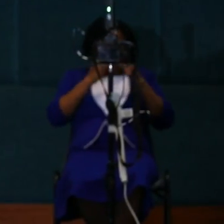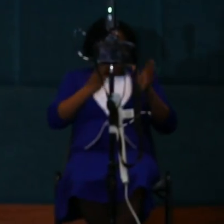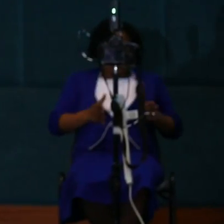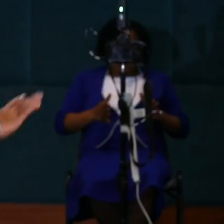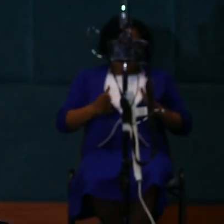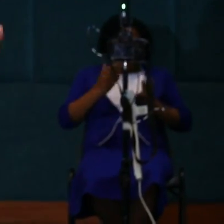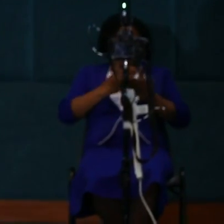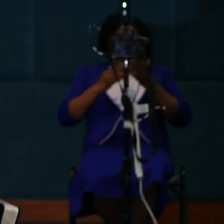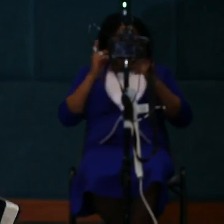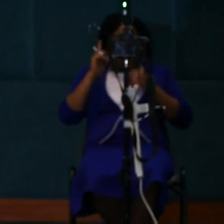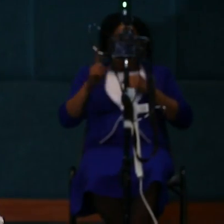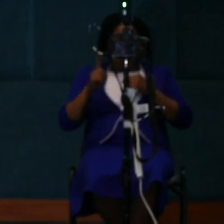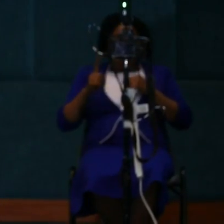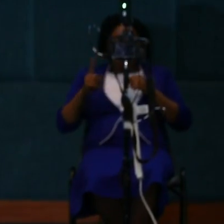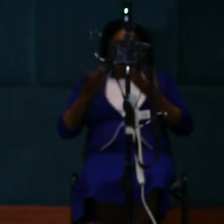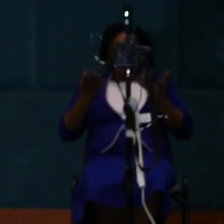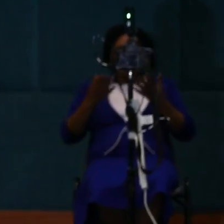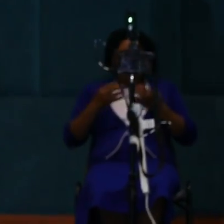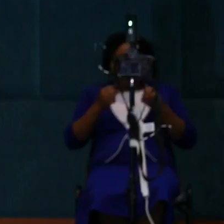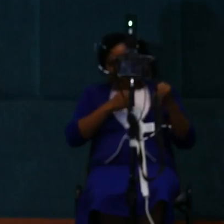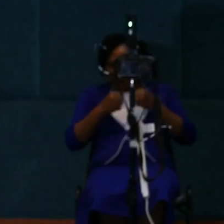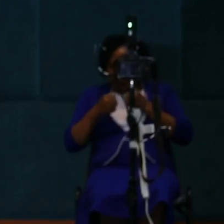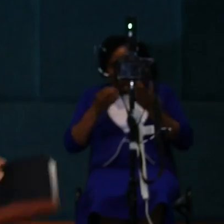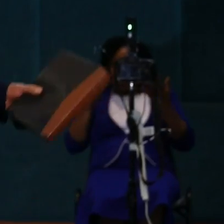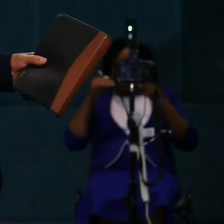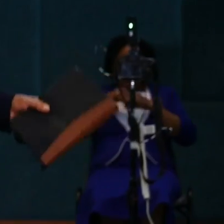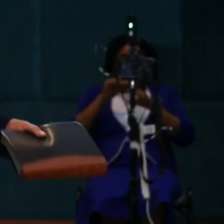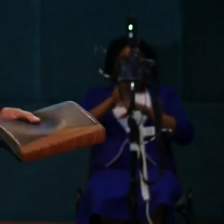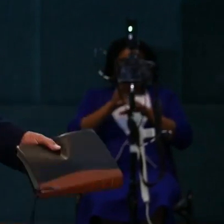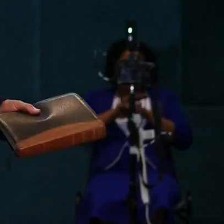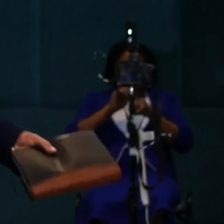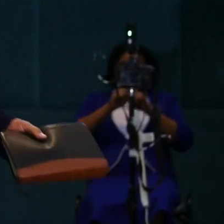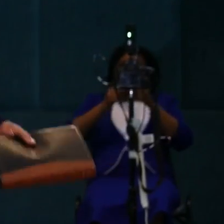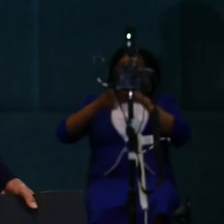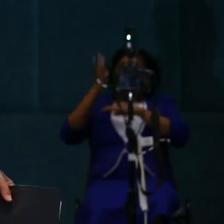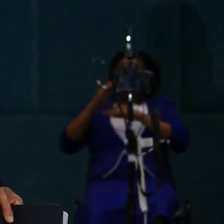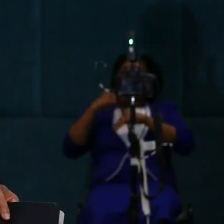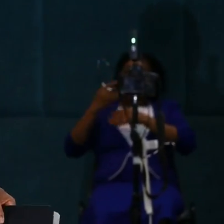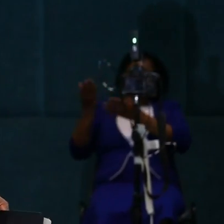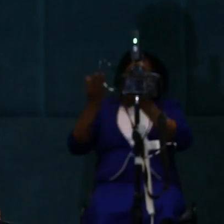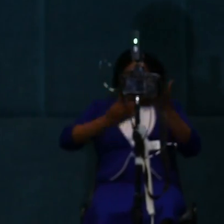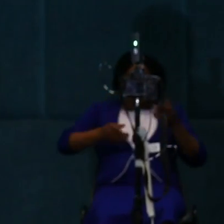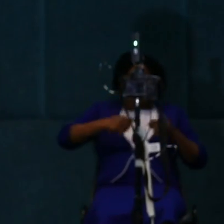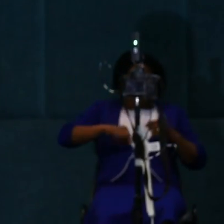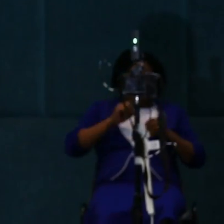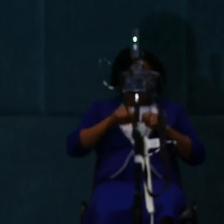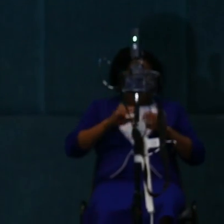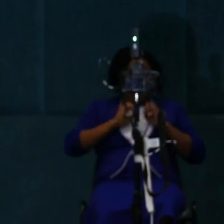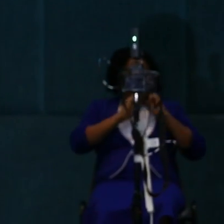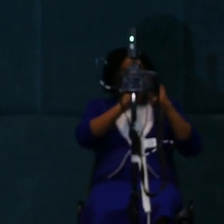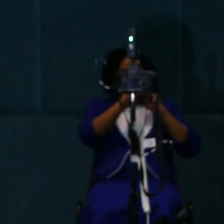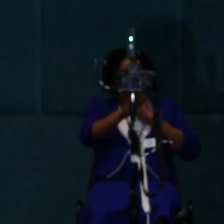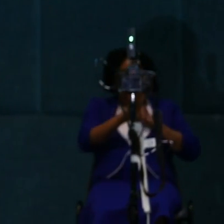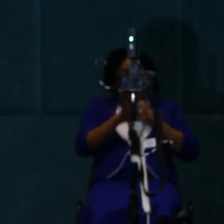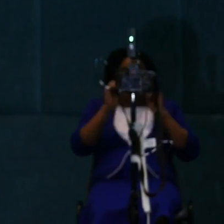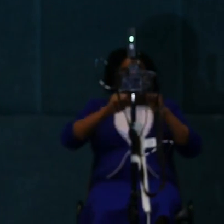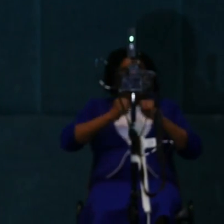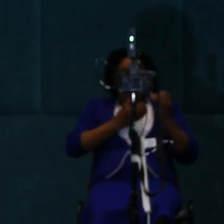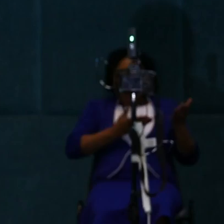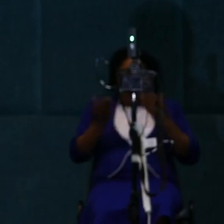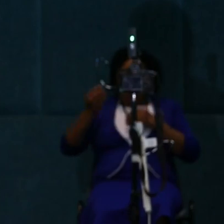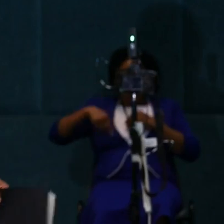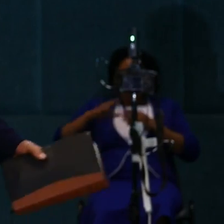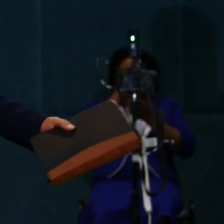will shock you, but don't let it shake you out of the church. The God who brought us this far will carry us